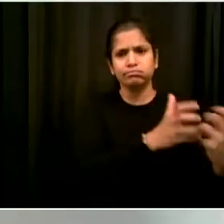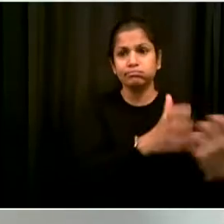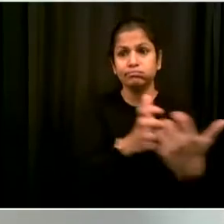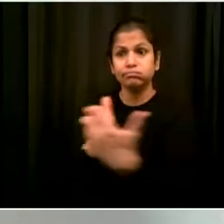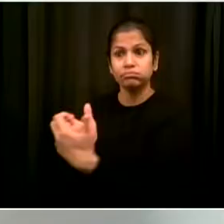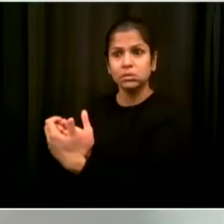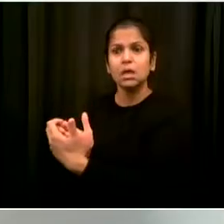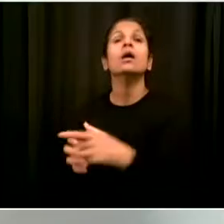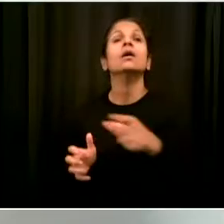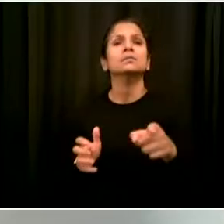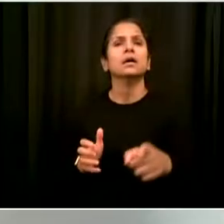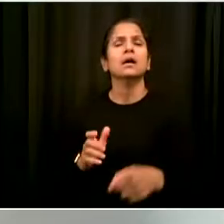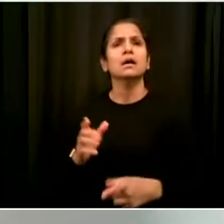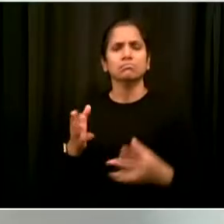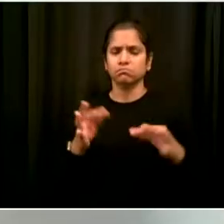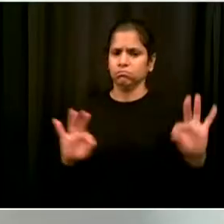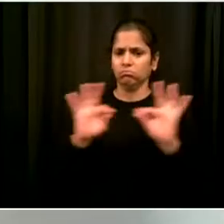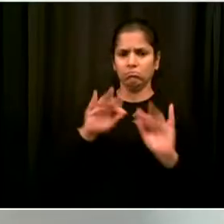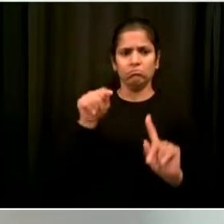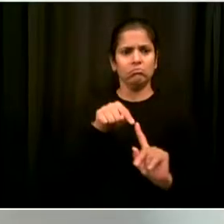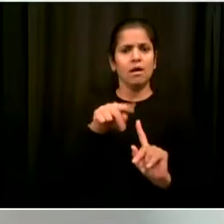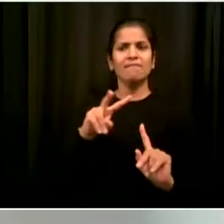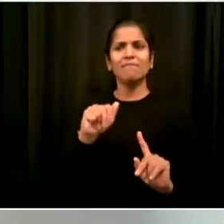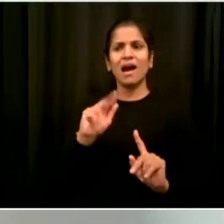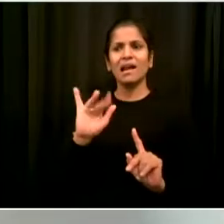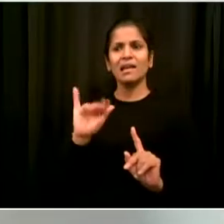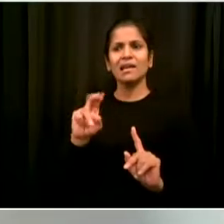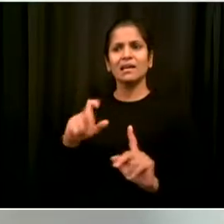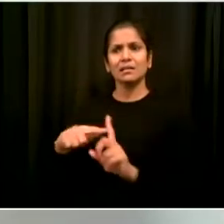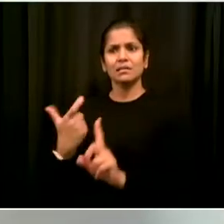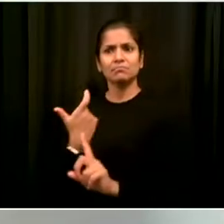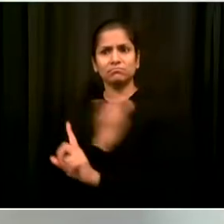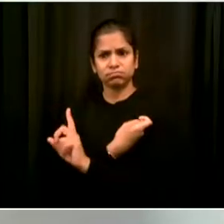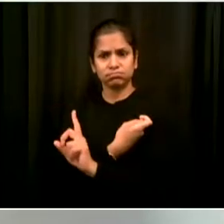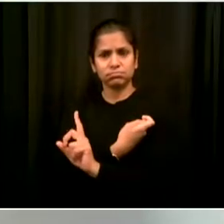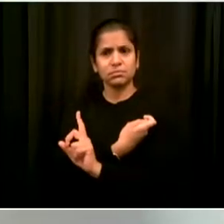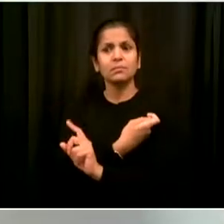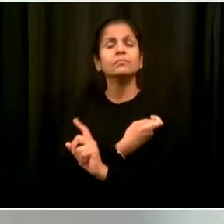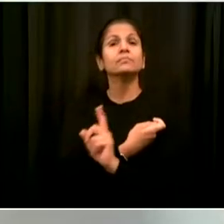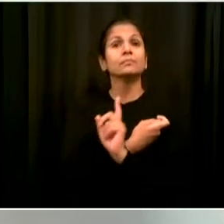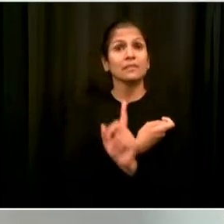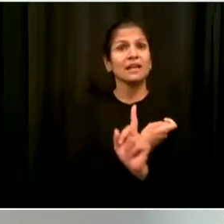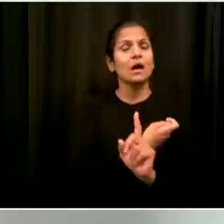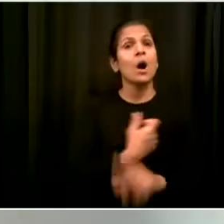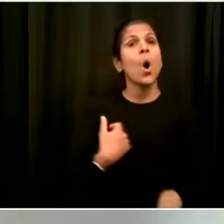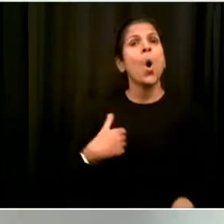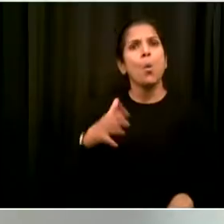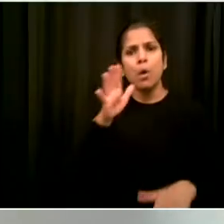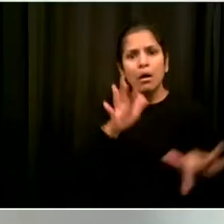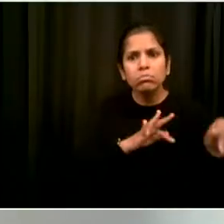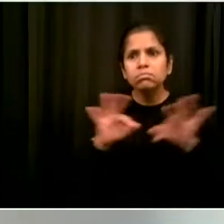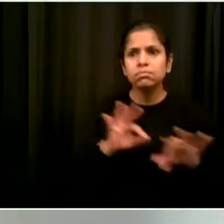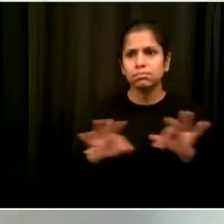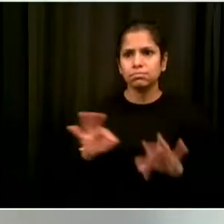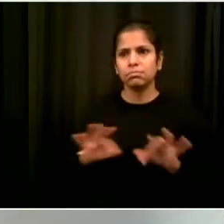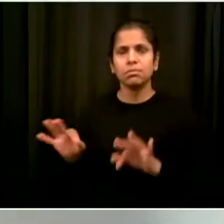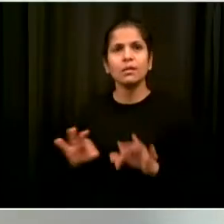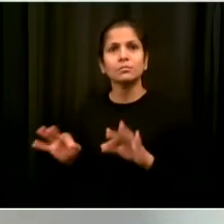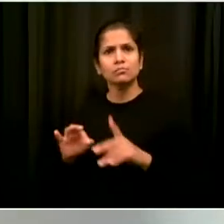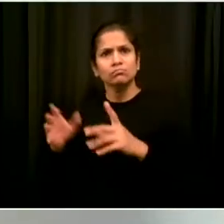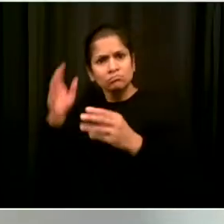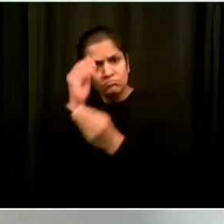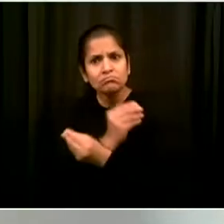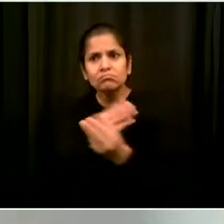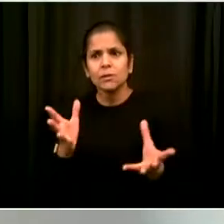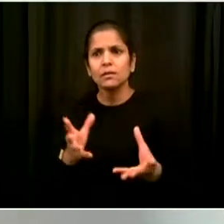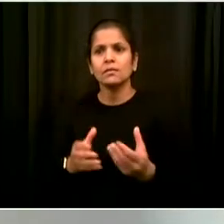that we have that, people are going to be very hesitant and refuse because of misinformation spreading. And